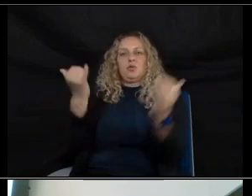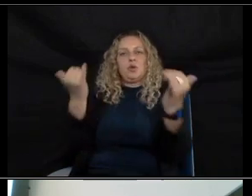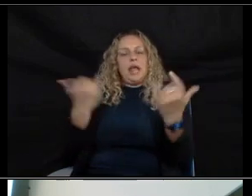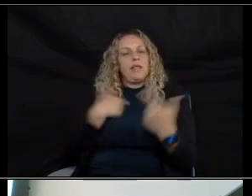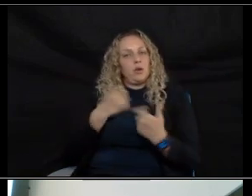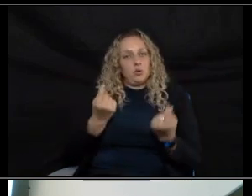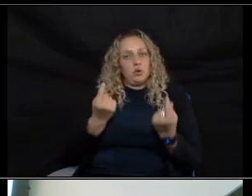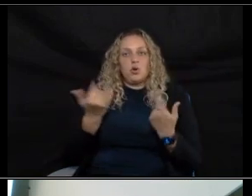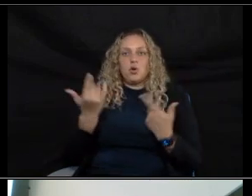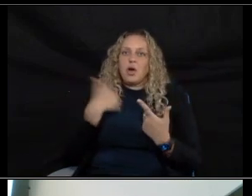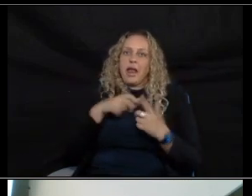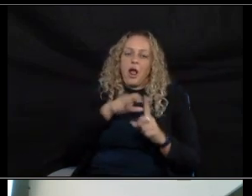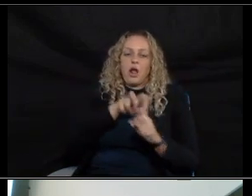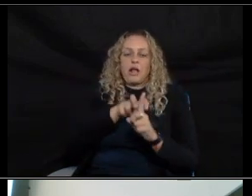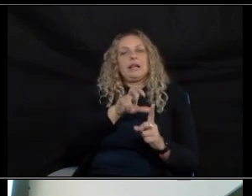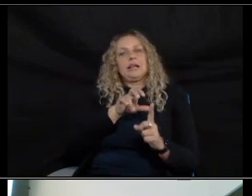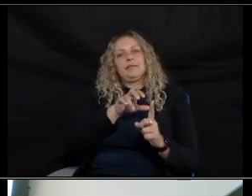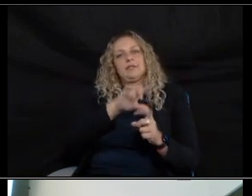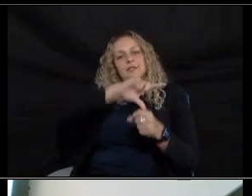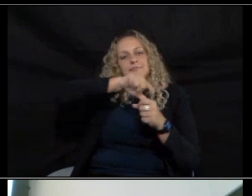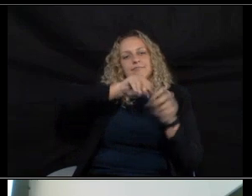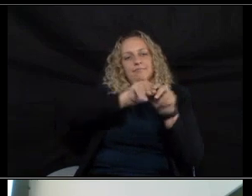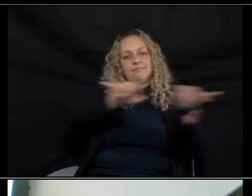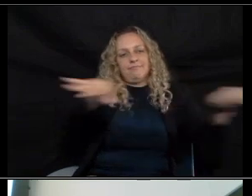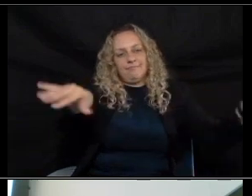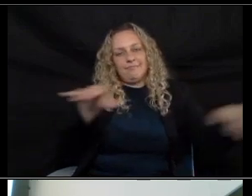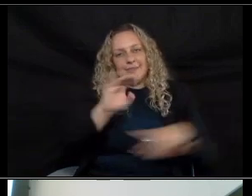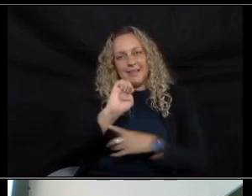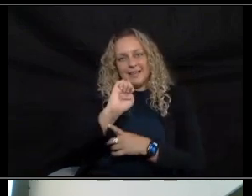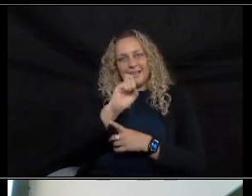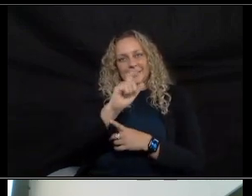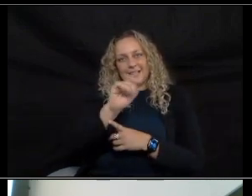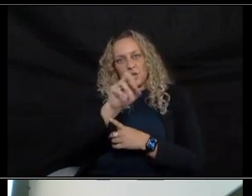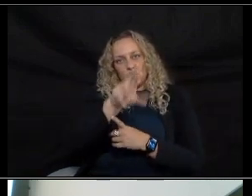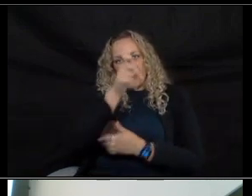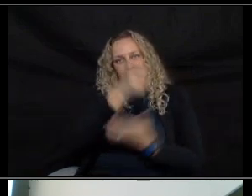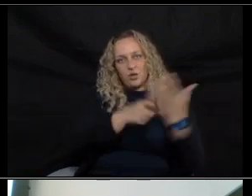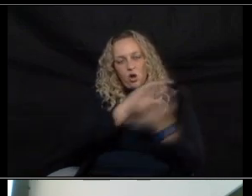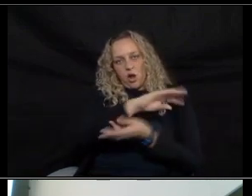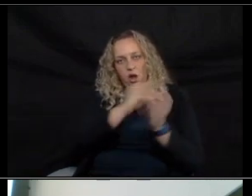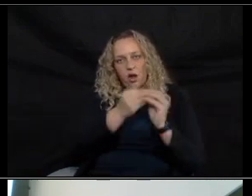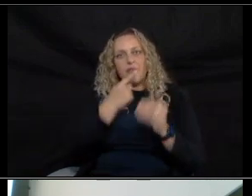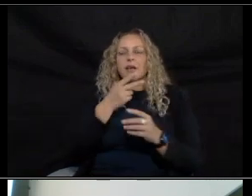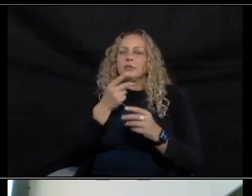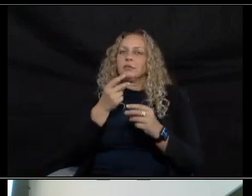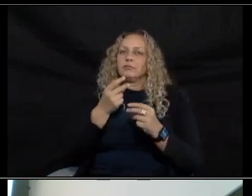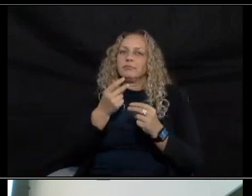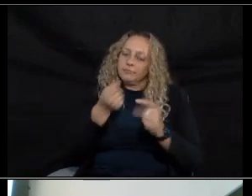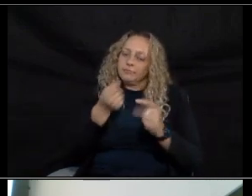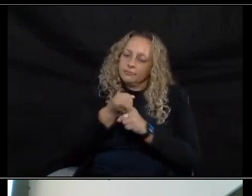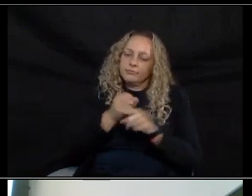what the extenders, as I said, the Wi-Fi extender, the cost is. This is going to be the immediate impact to the city of Boynton